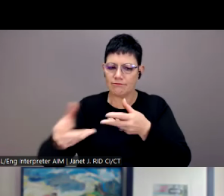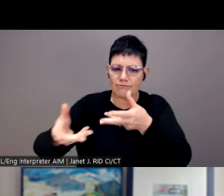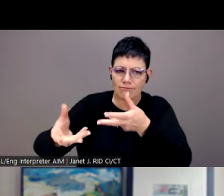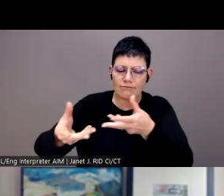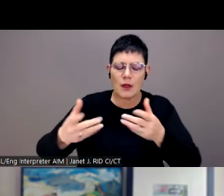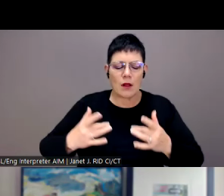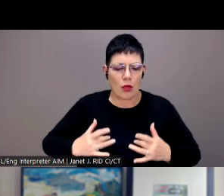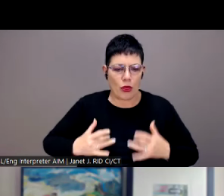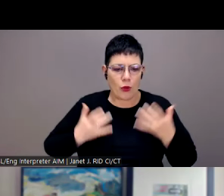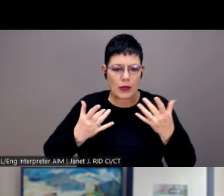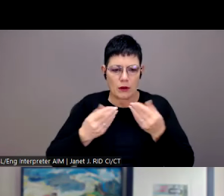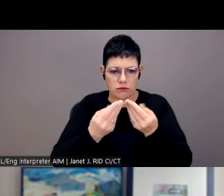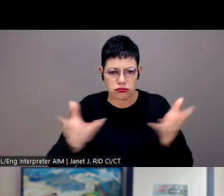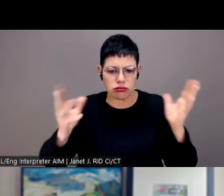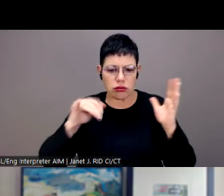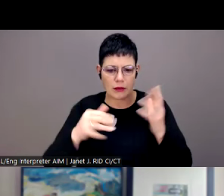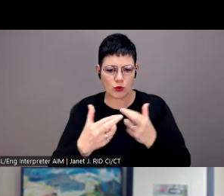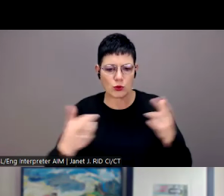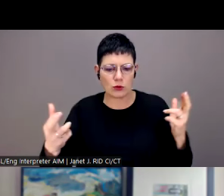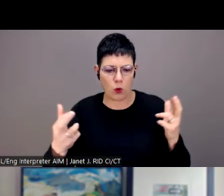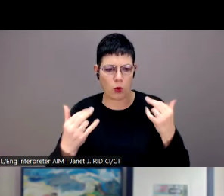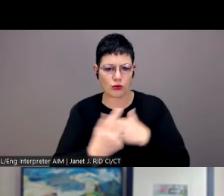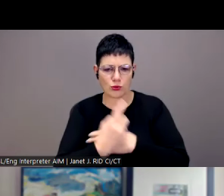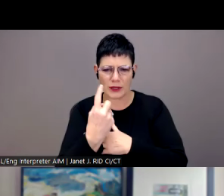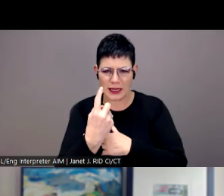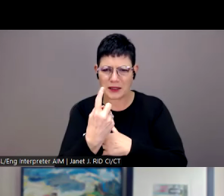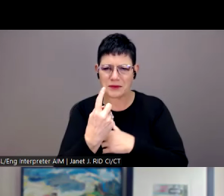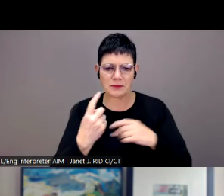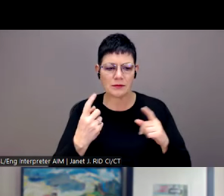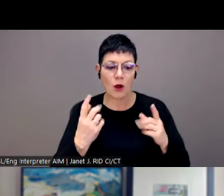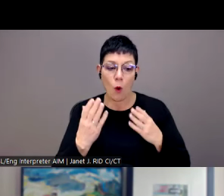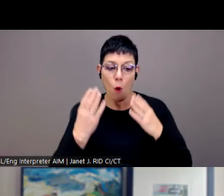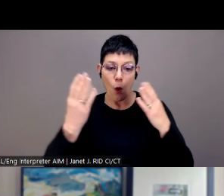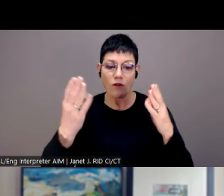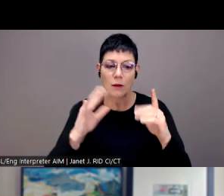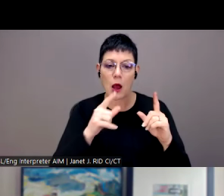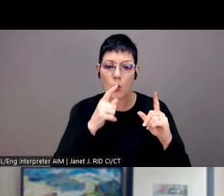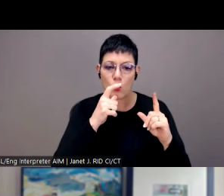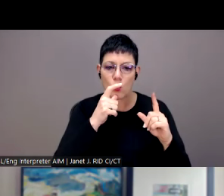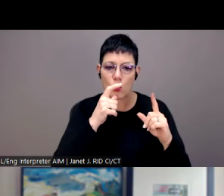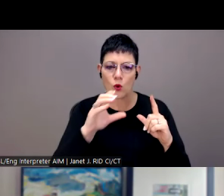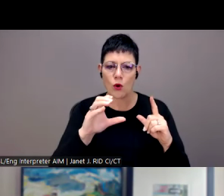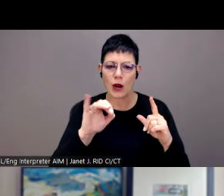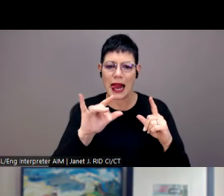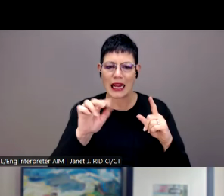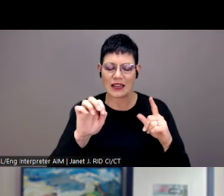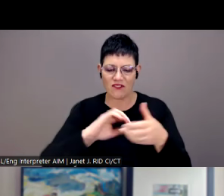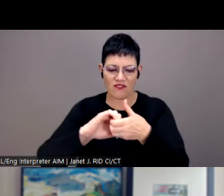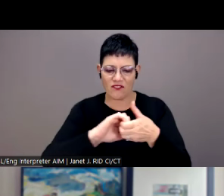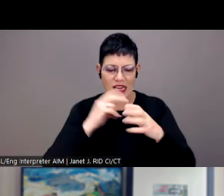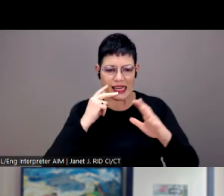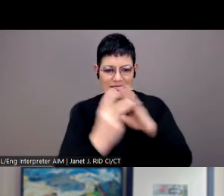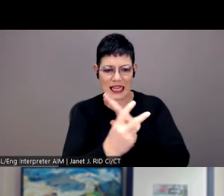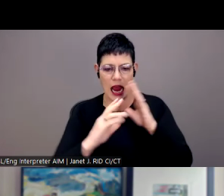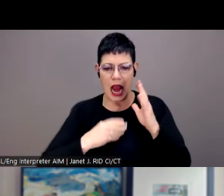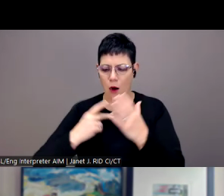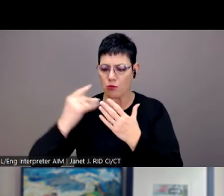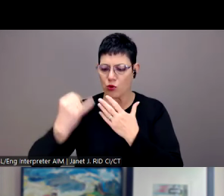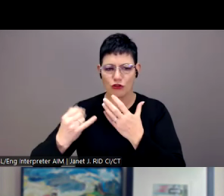this resource with you today that was authored by Collective Insight in partnership with our project